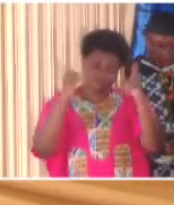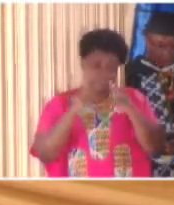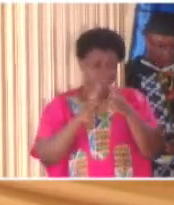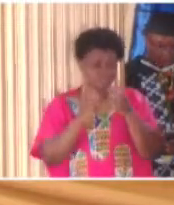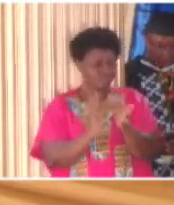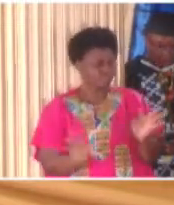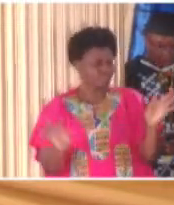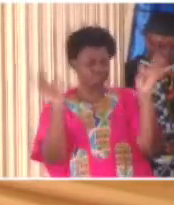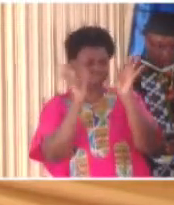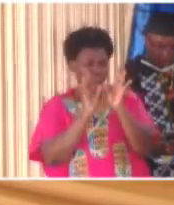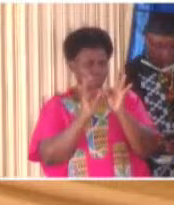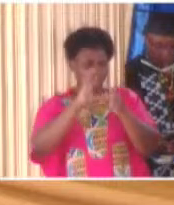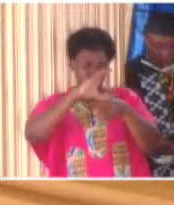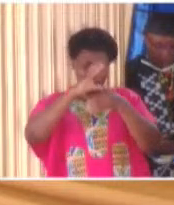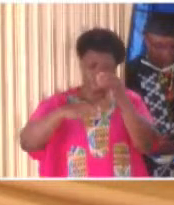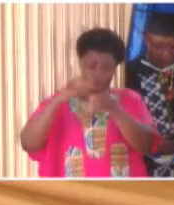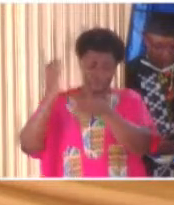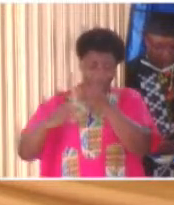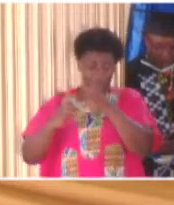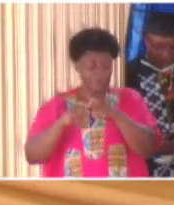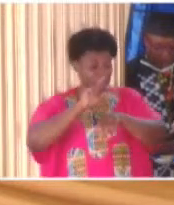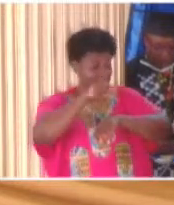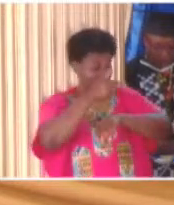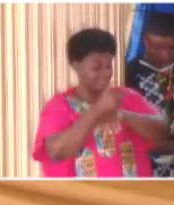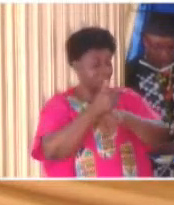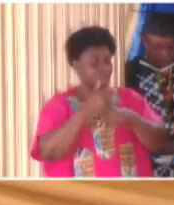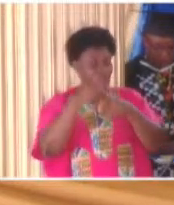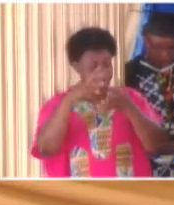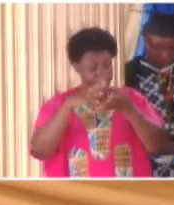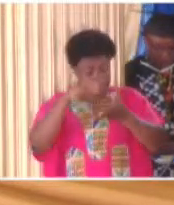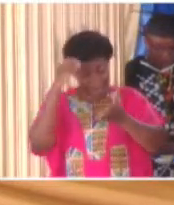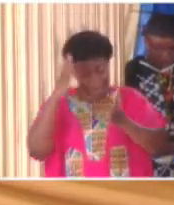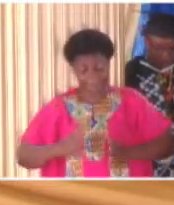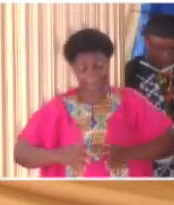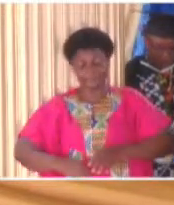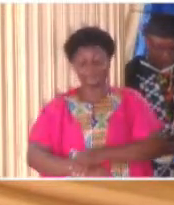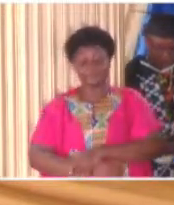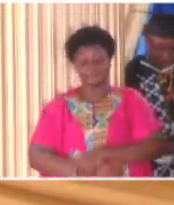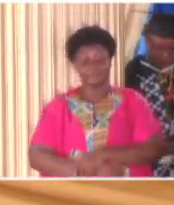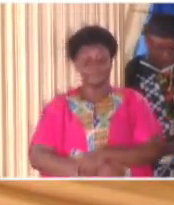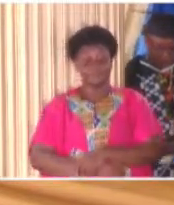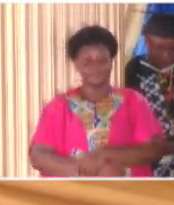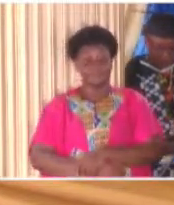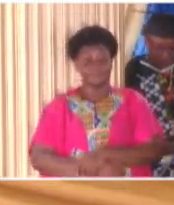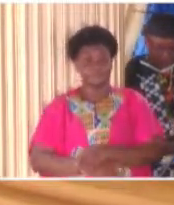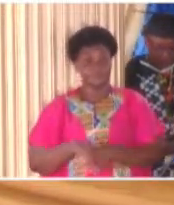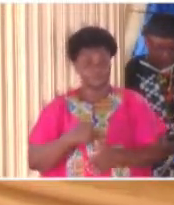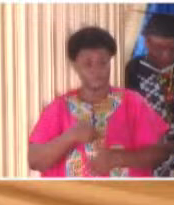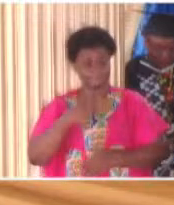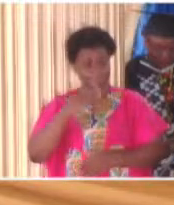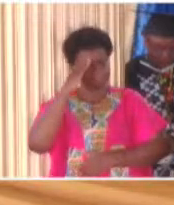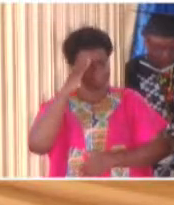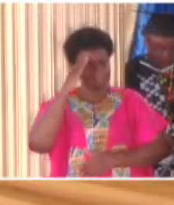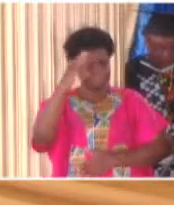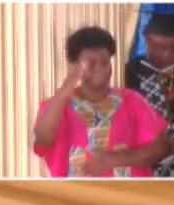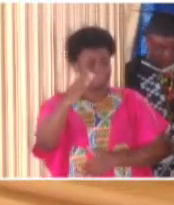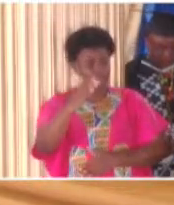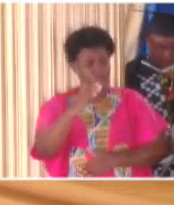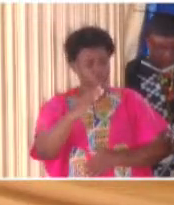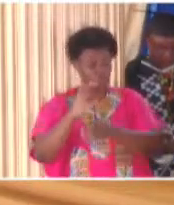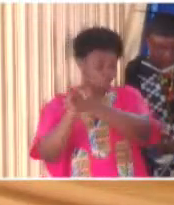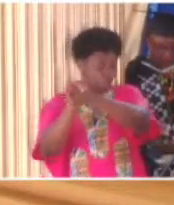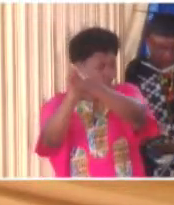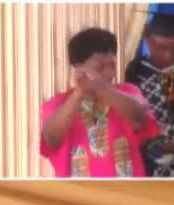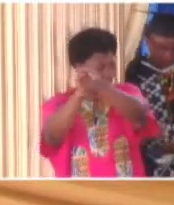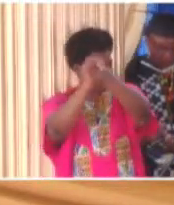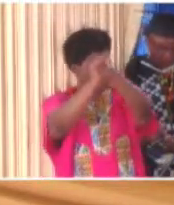outstanding achievements of our graduating students. I extend warmest